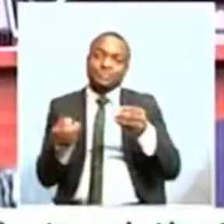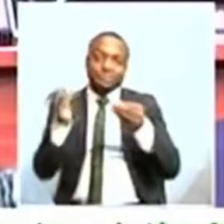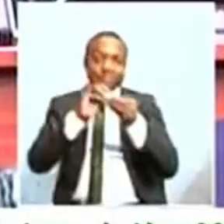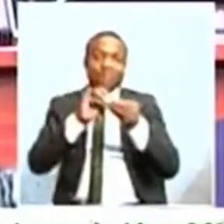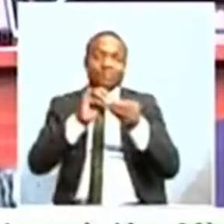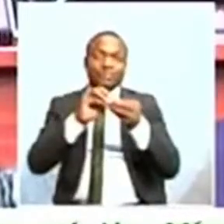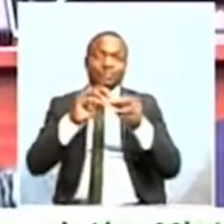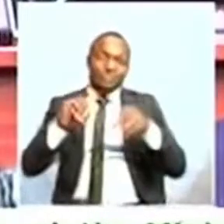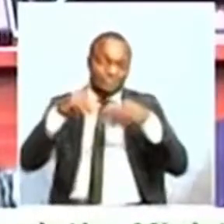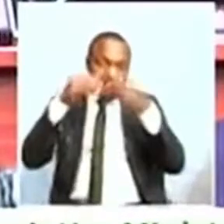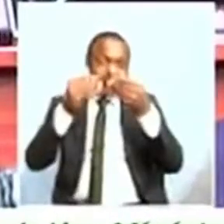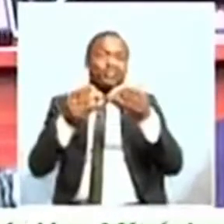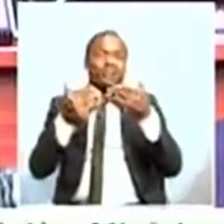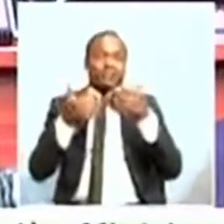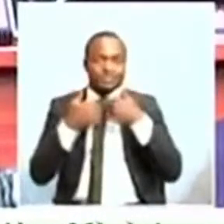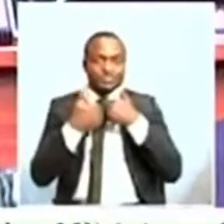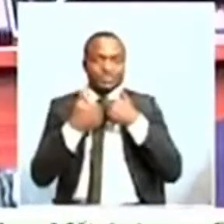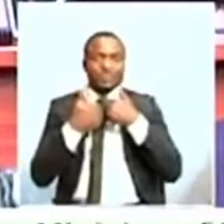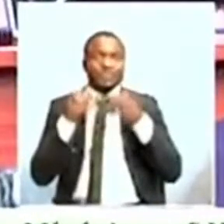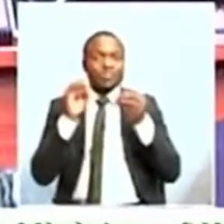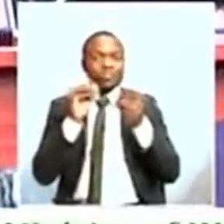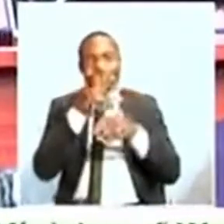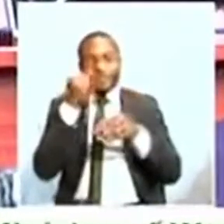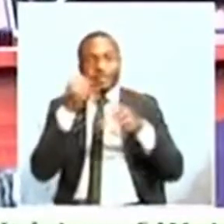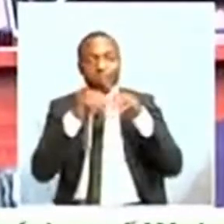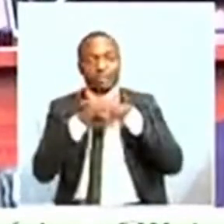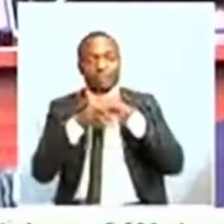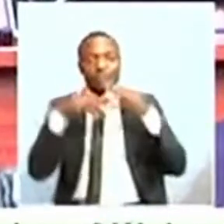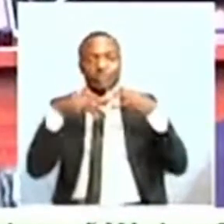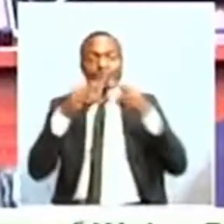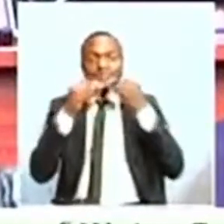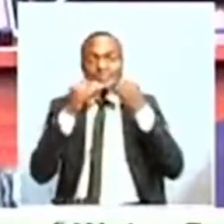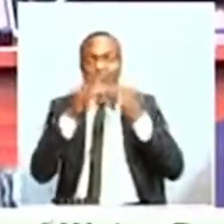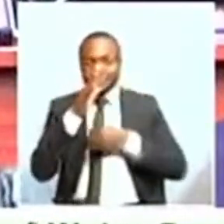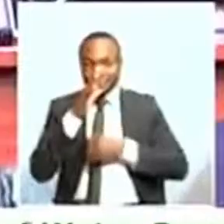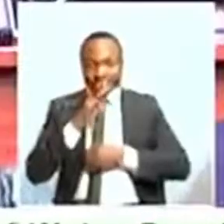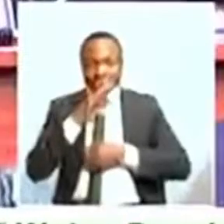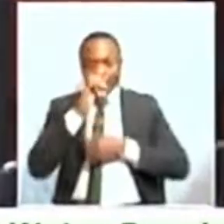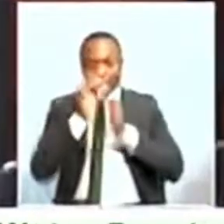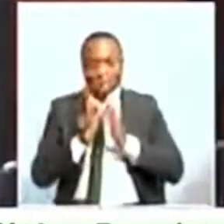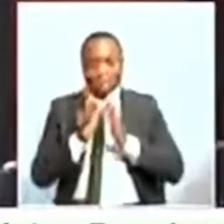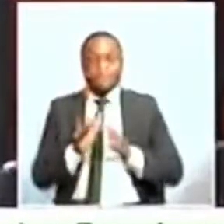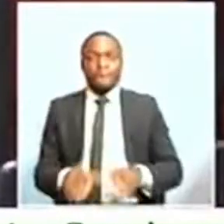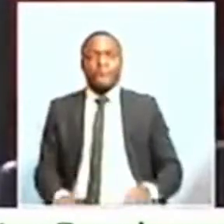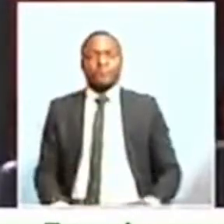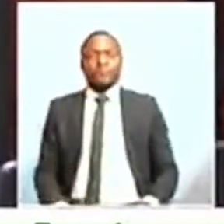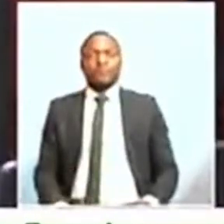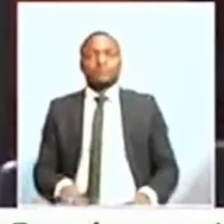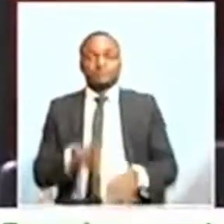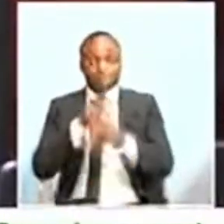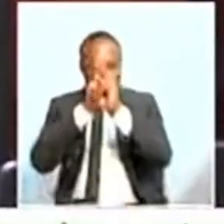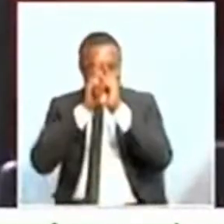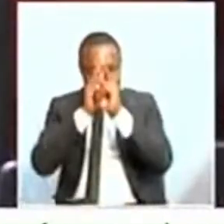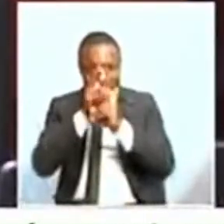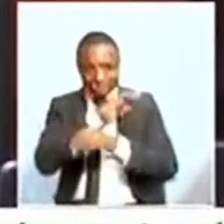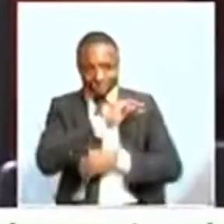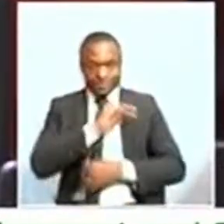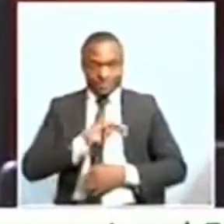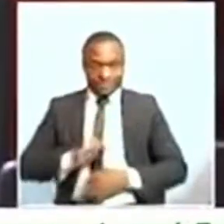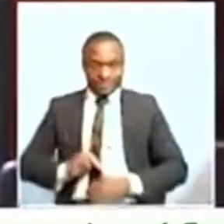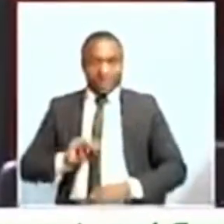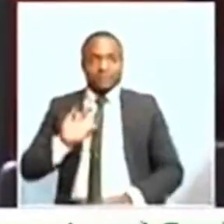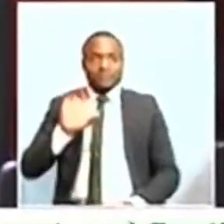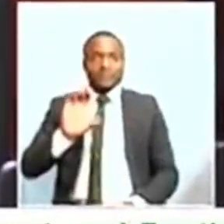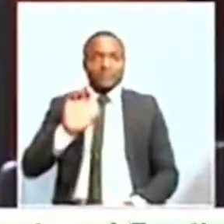to have a better access to the market. Madam Speaker, thank you. Thank you. The Honorable Member for